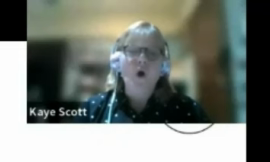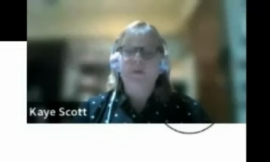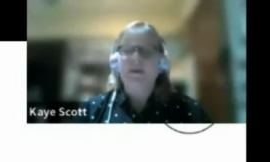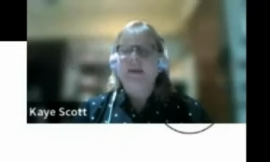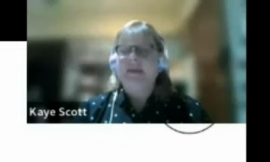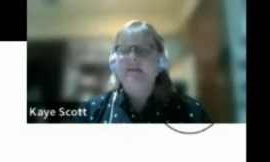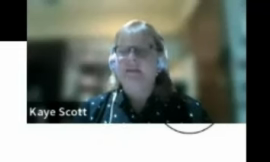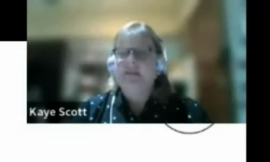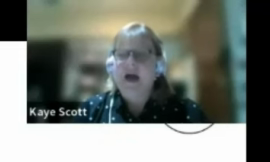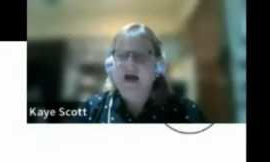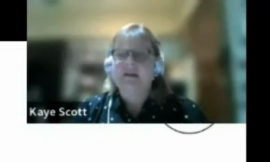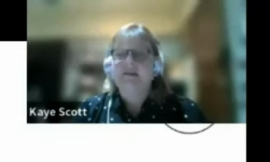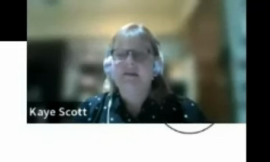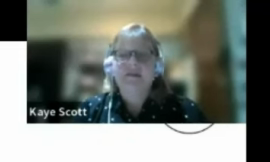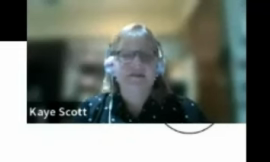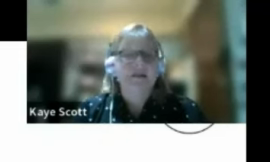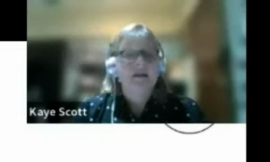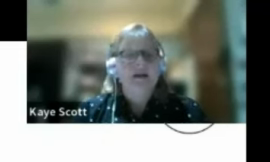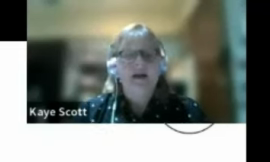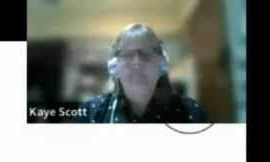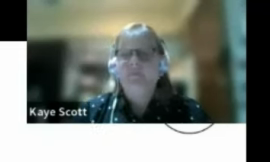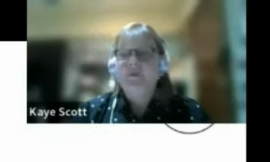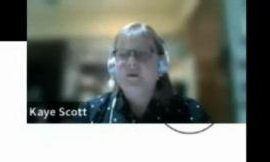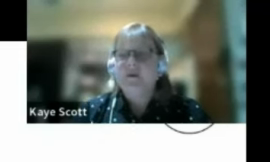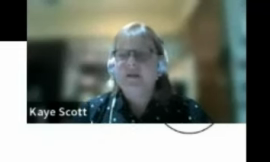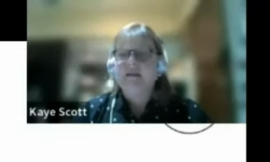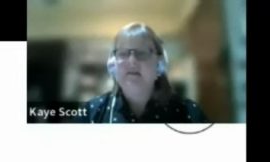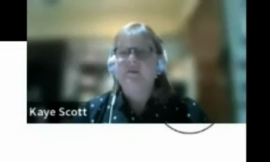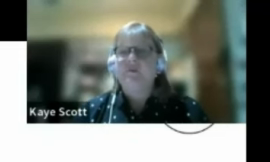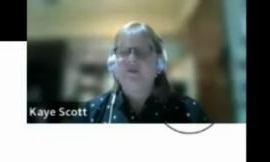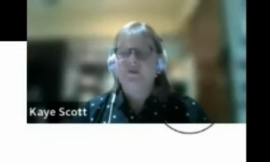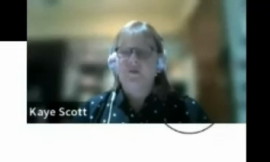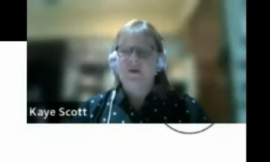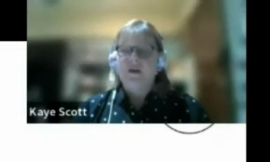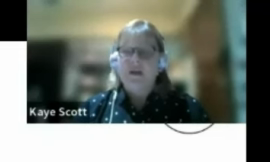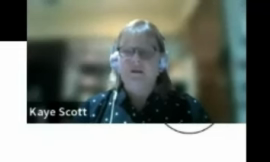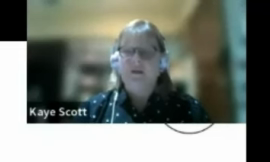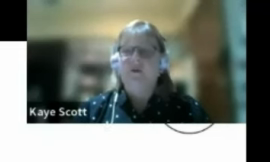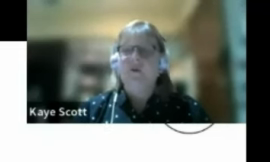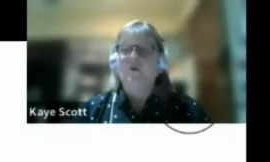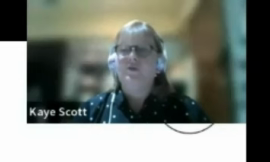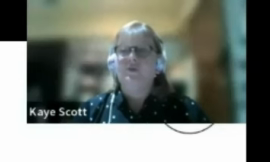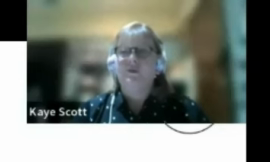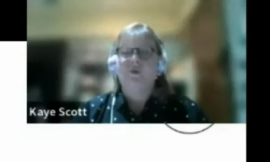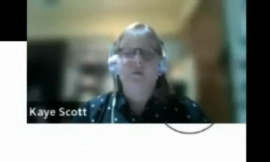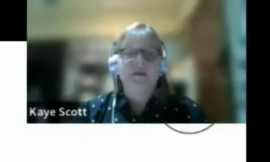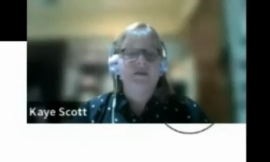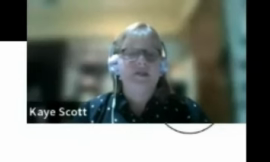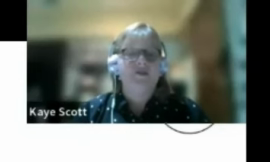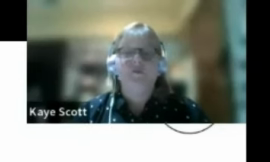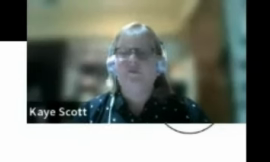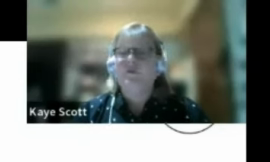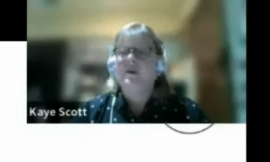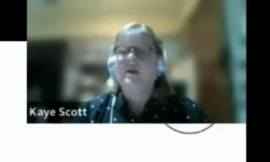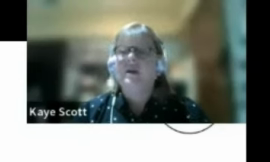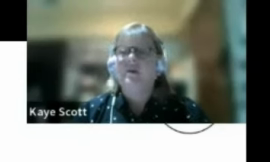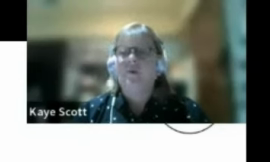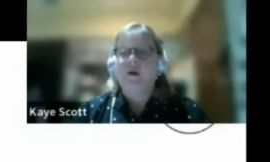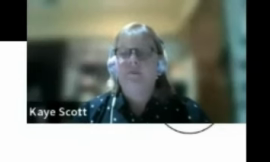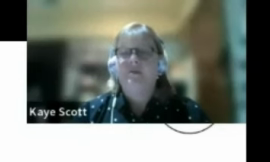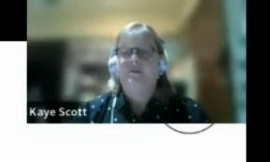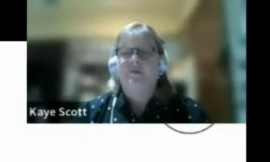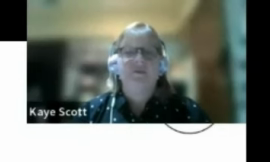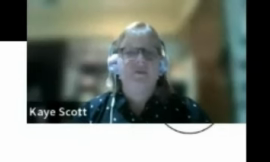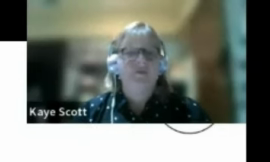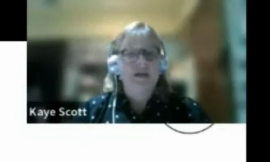more open-ended tasks. The tasks that we saw and recorded during the wellbeing session were